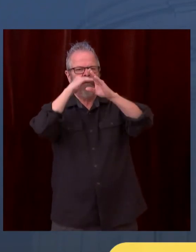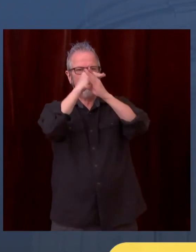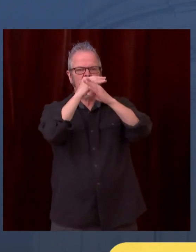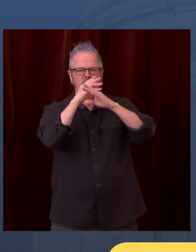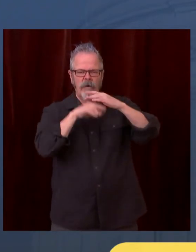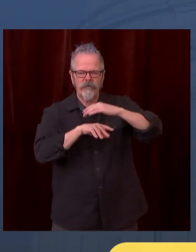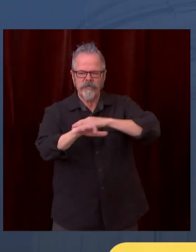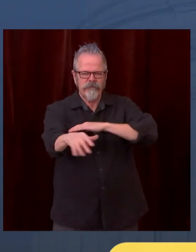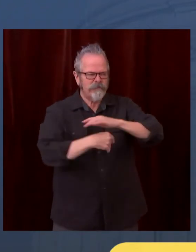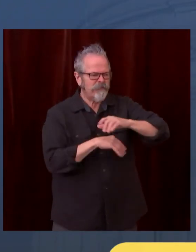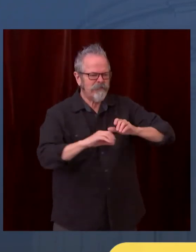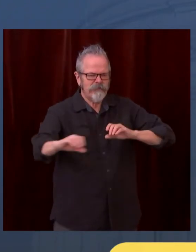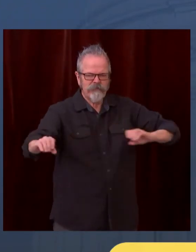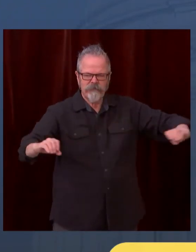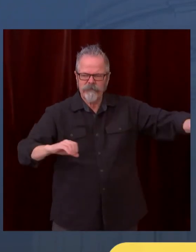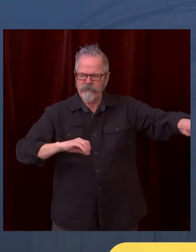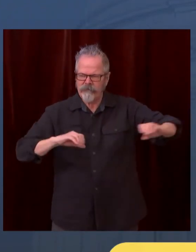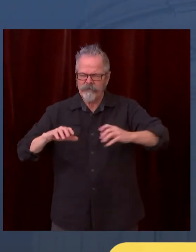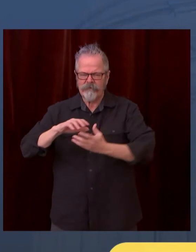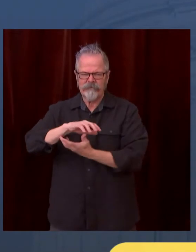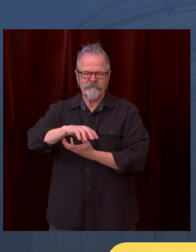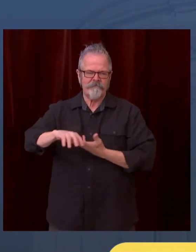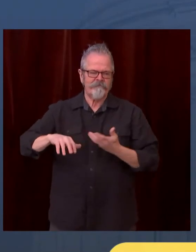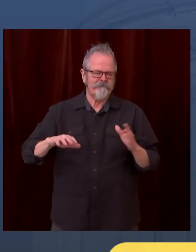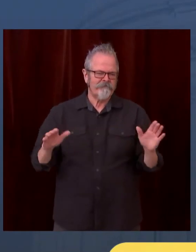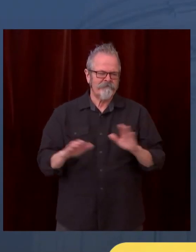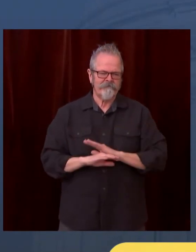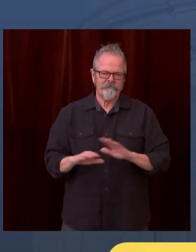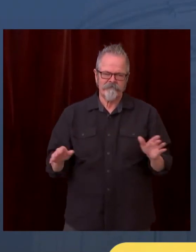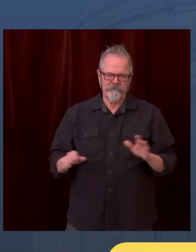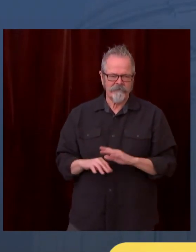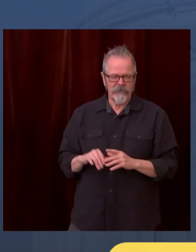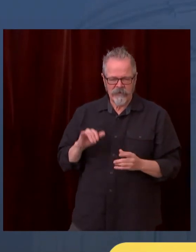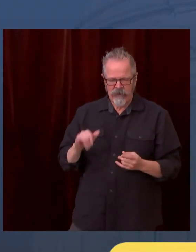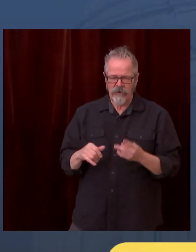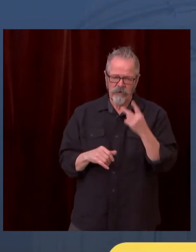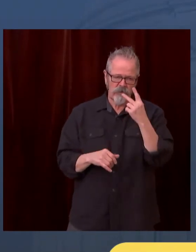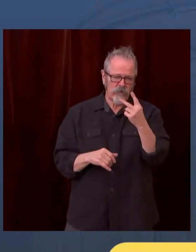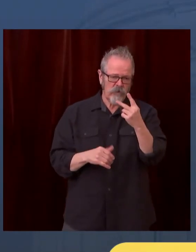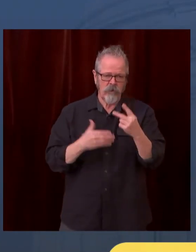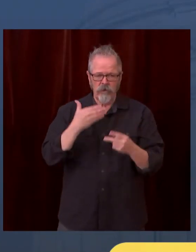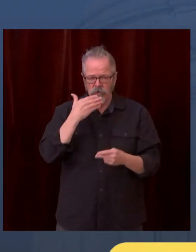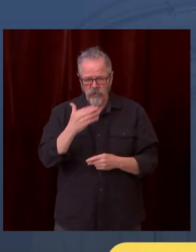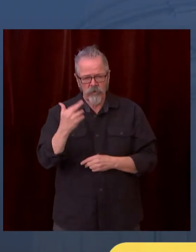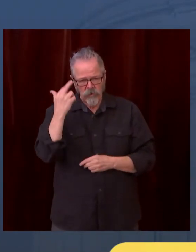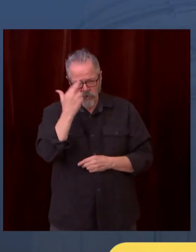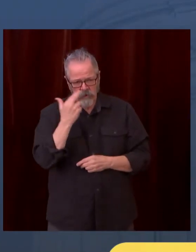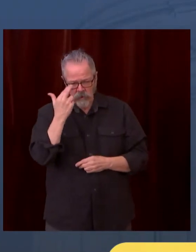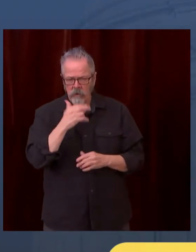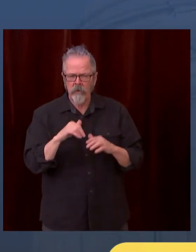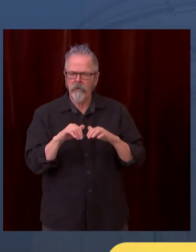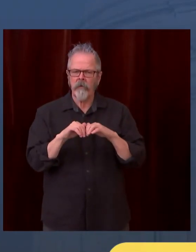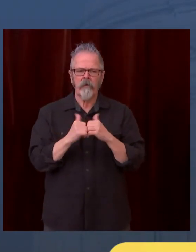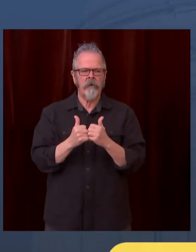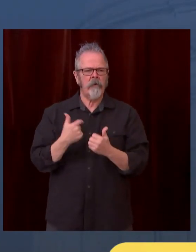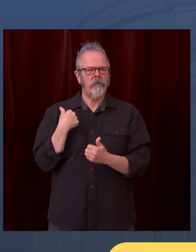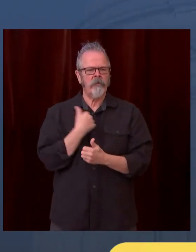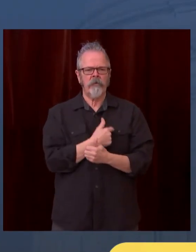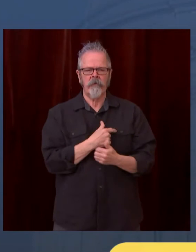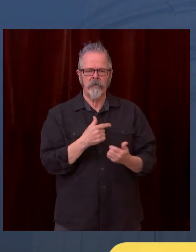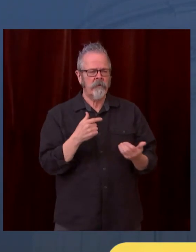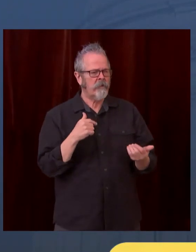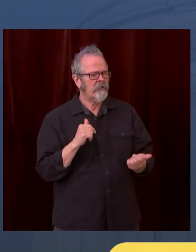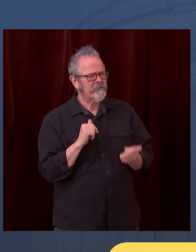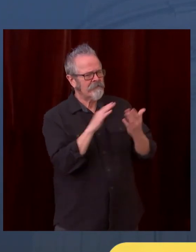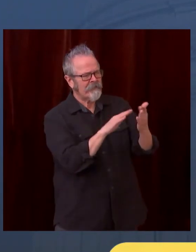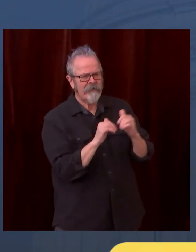expenditure. I'm open to a variety of ways to do it. In talking to legislative leadership, including transportation leaders, we found that this is